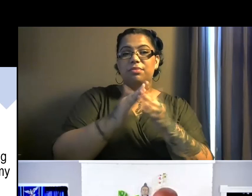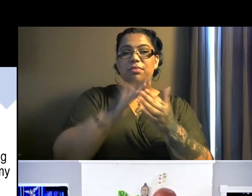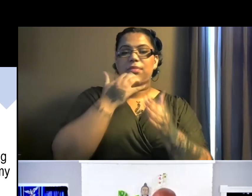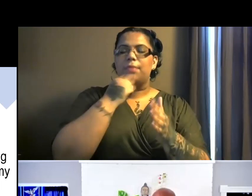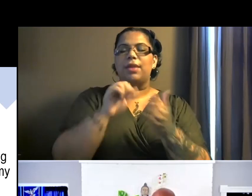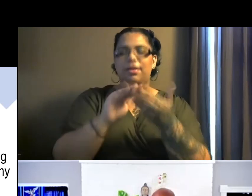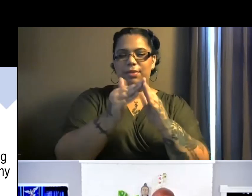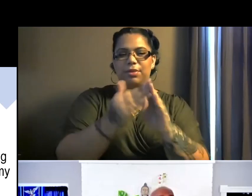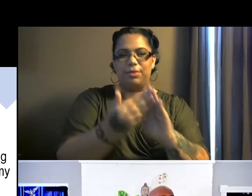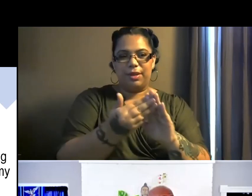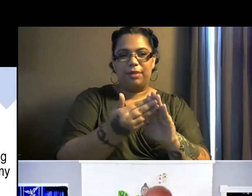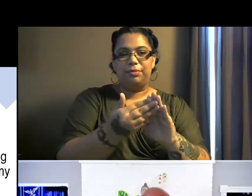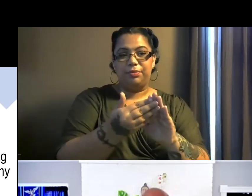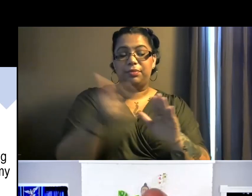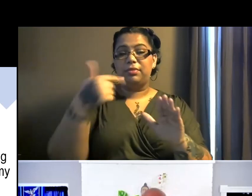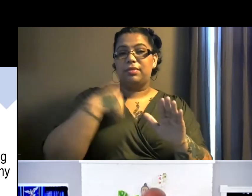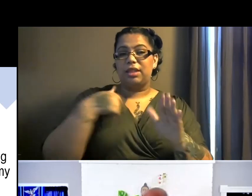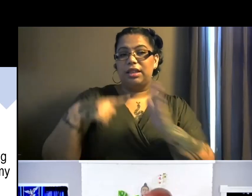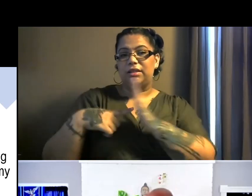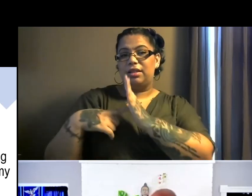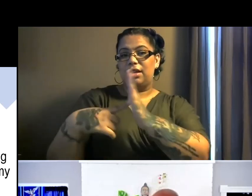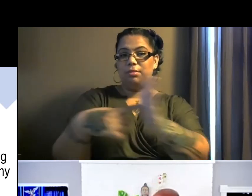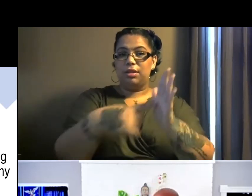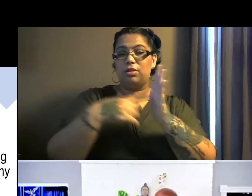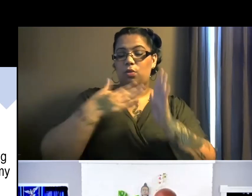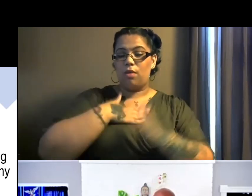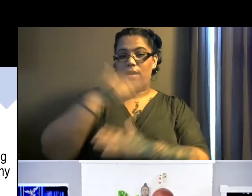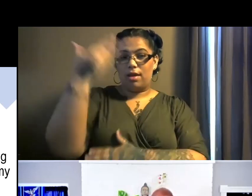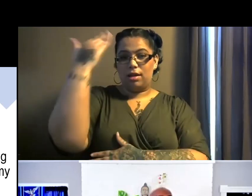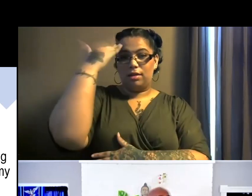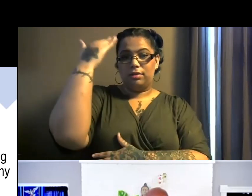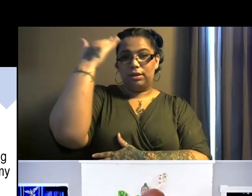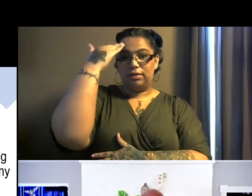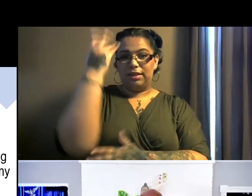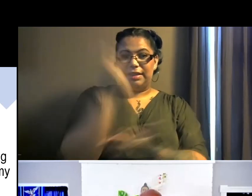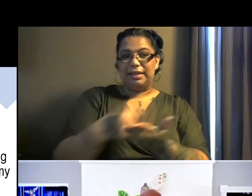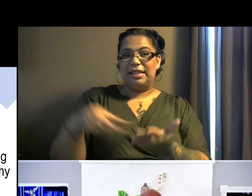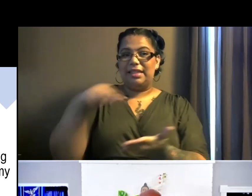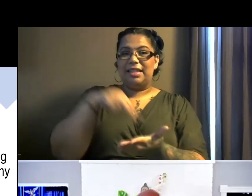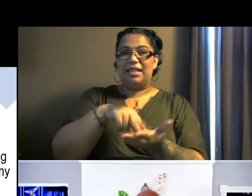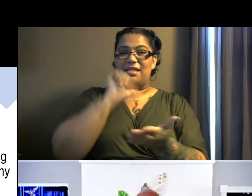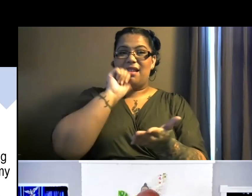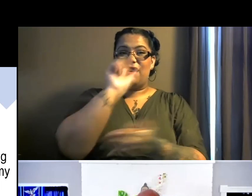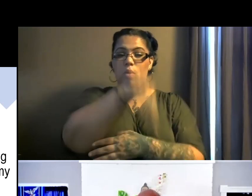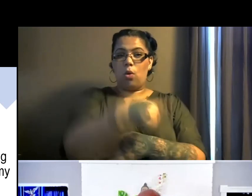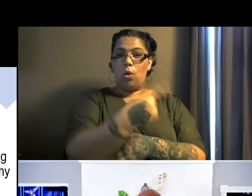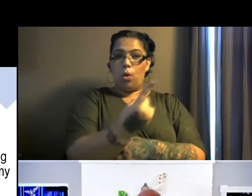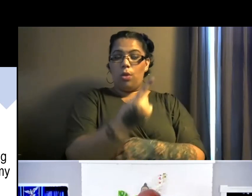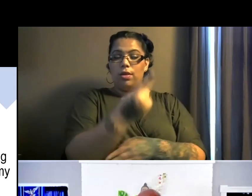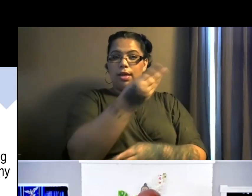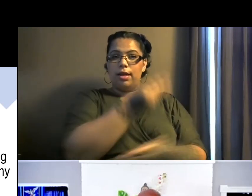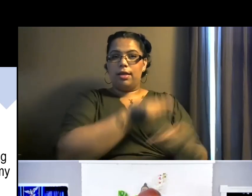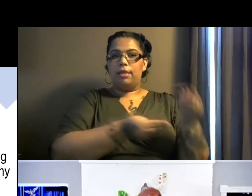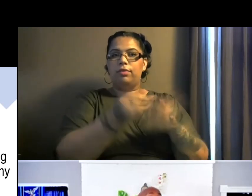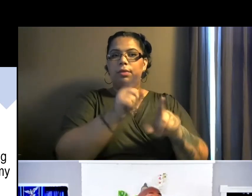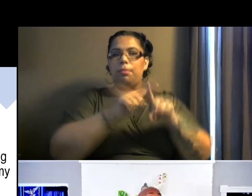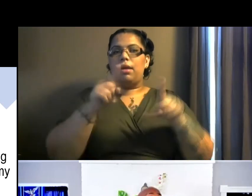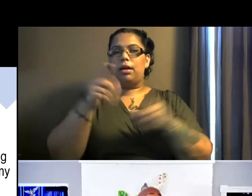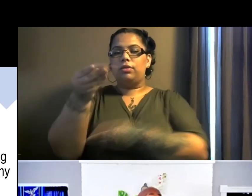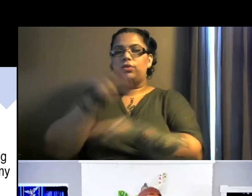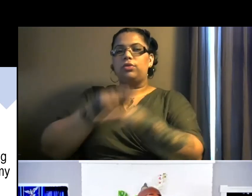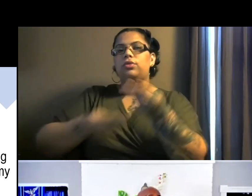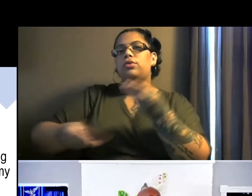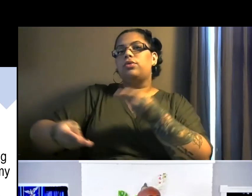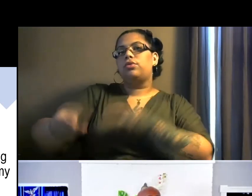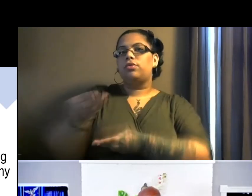beloved community, I demonstrate my awareness of standing, not only in the flow, but